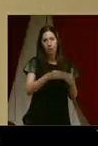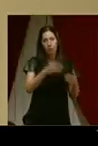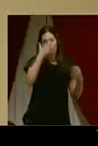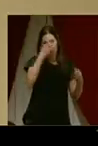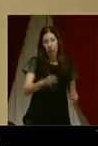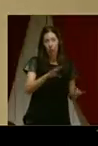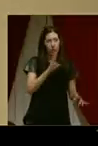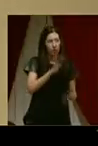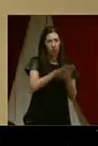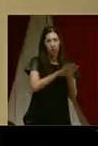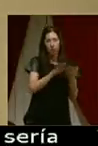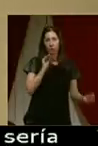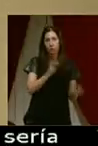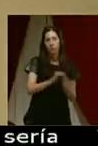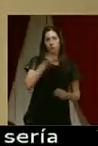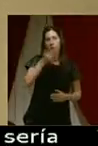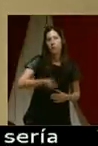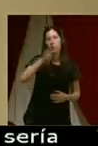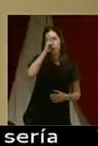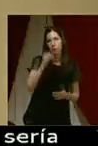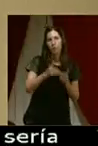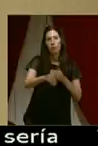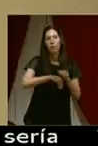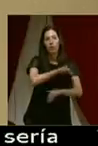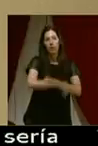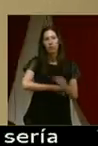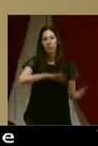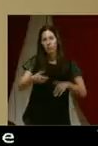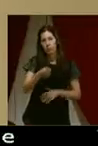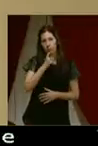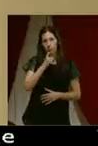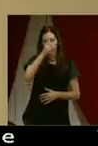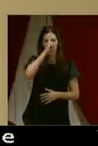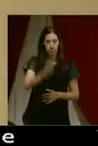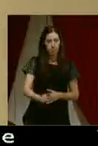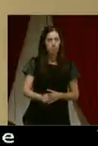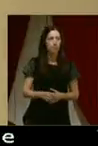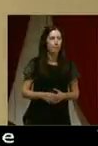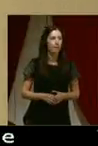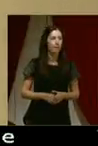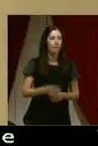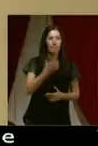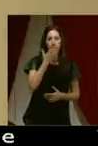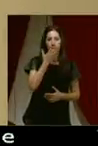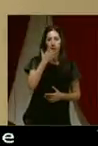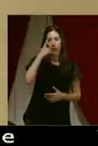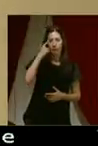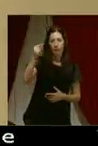I do believe in what you said. And I think it would be of uttermost importance. I don't know how it should be